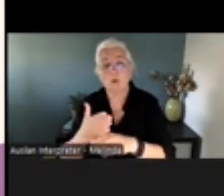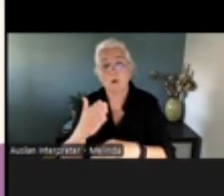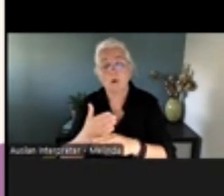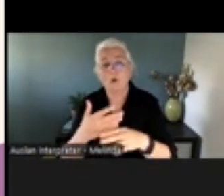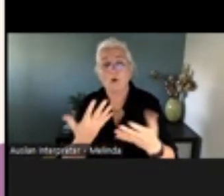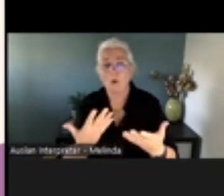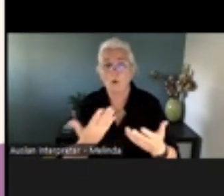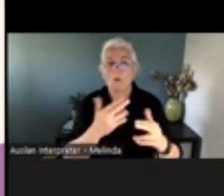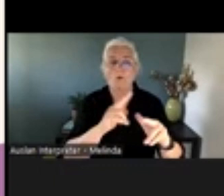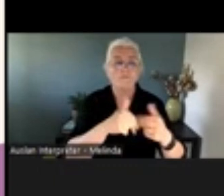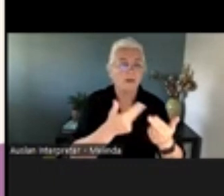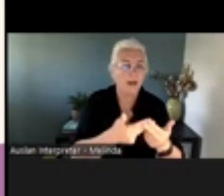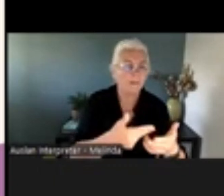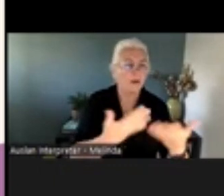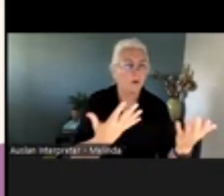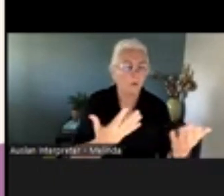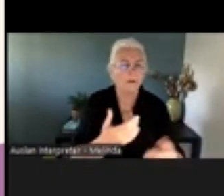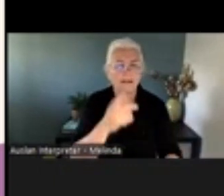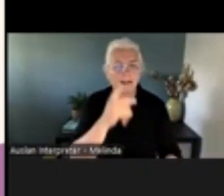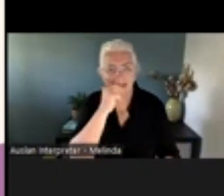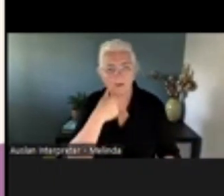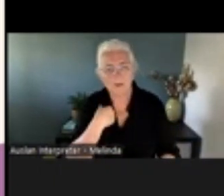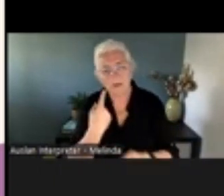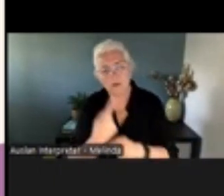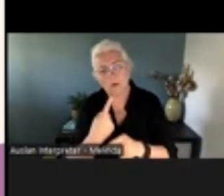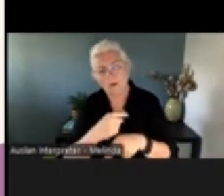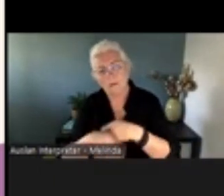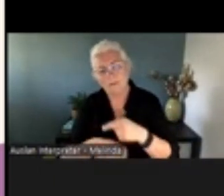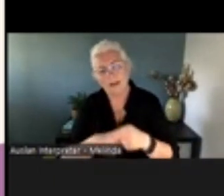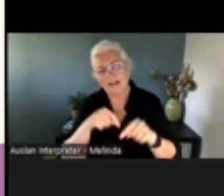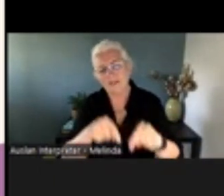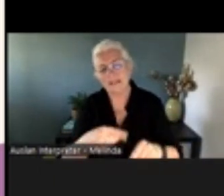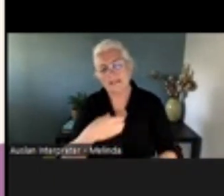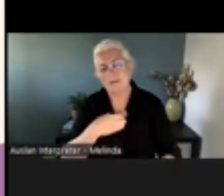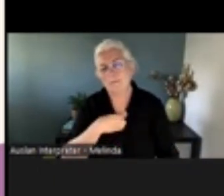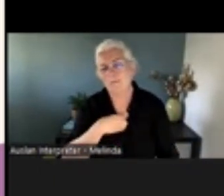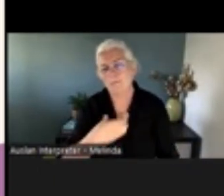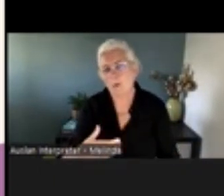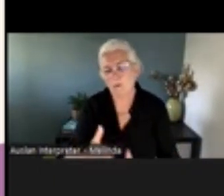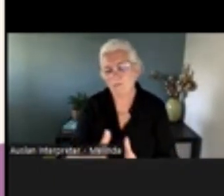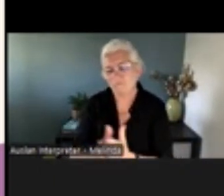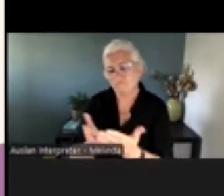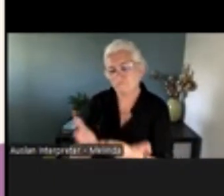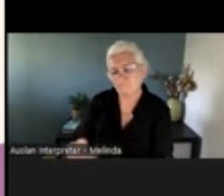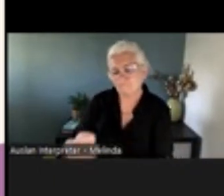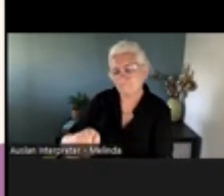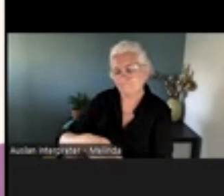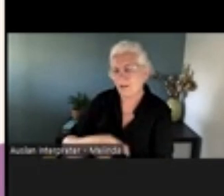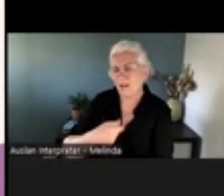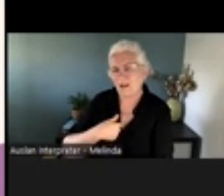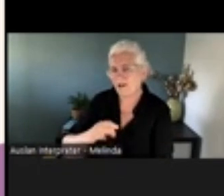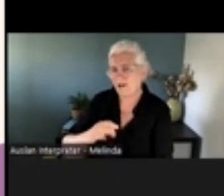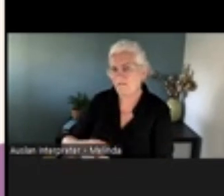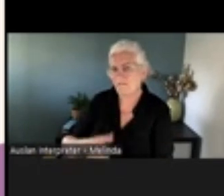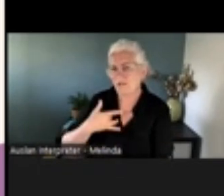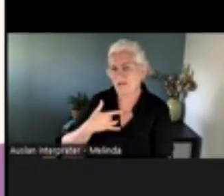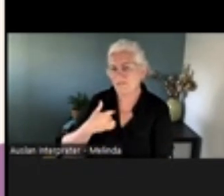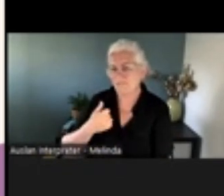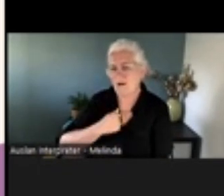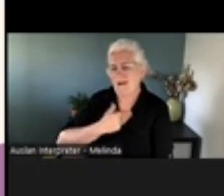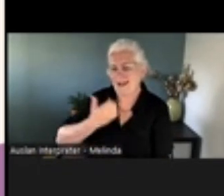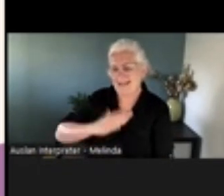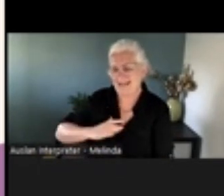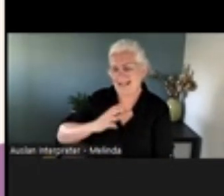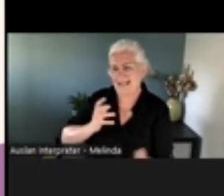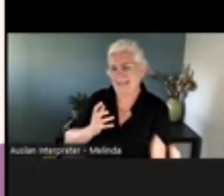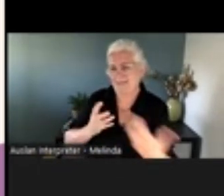say, hey, can we talk about this more? Can we look into this more? Because I don't think I'm getting this need met and I